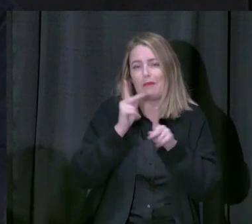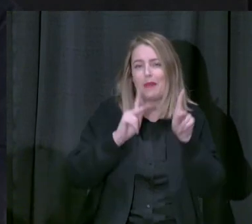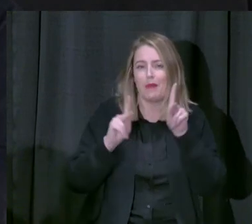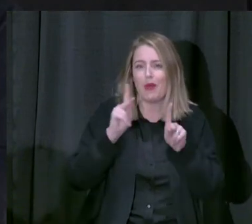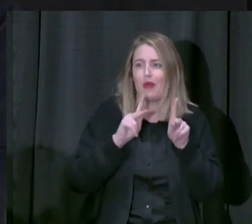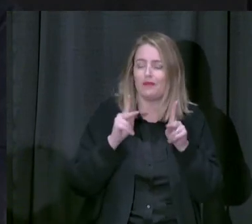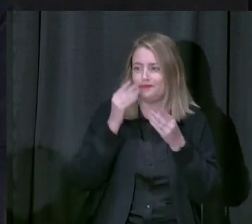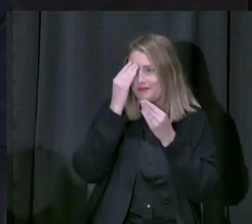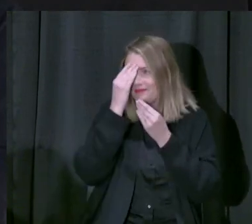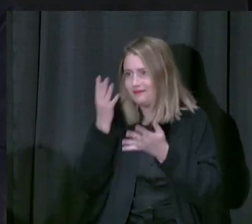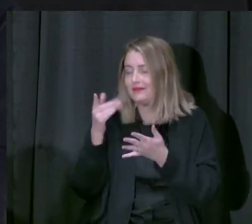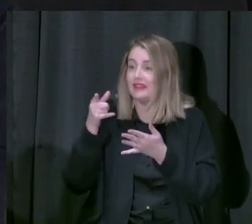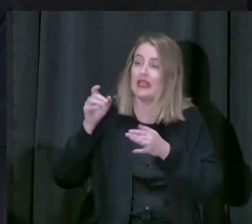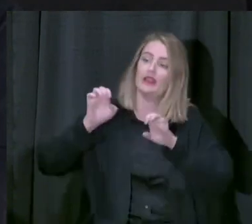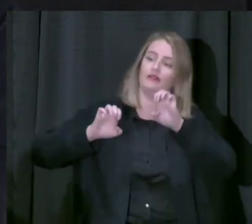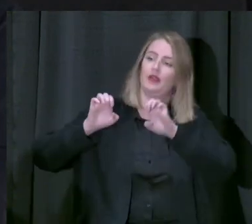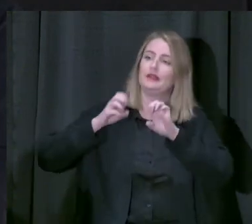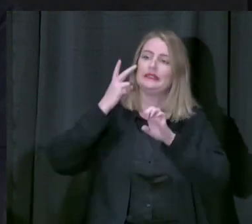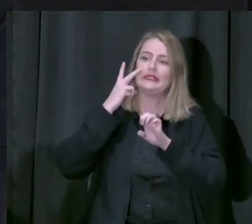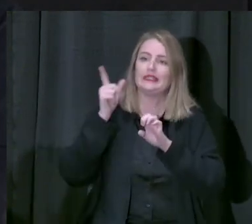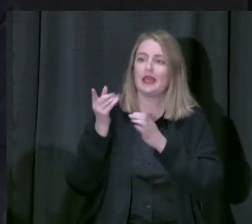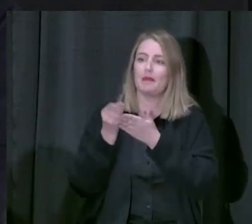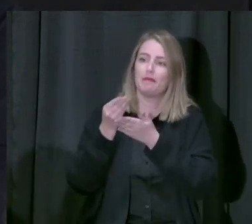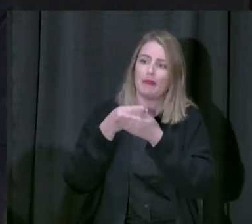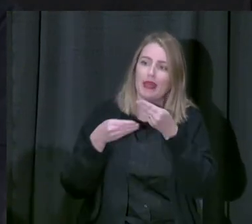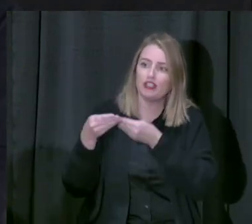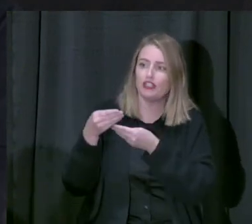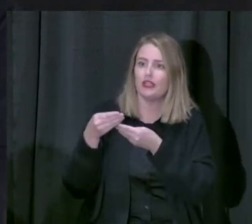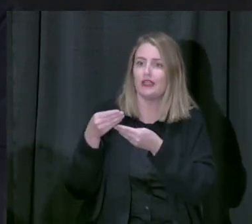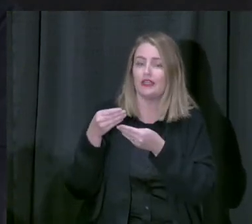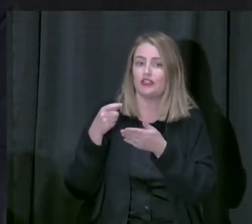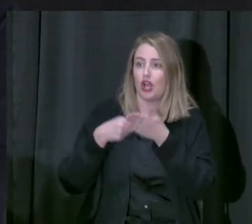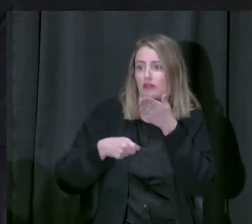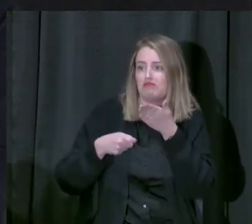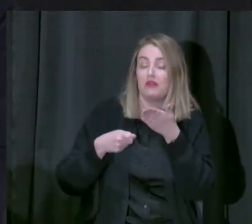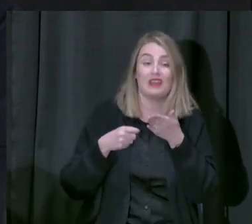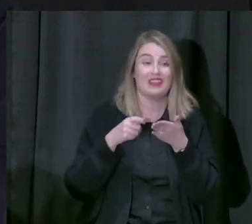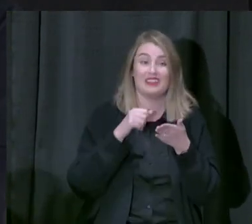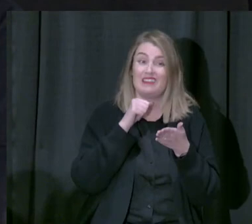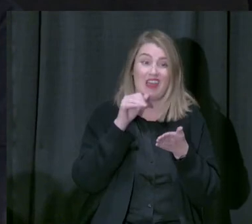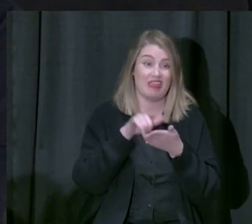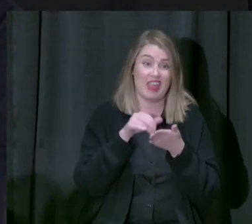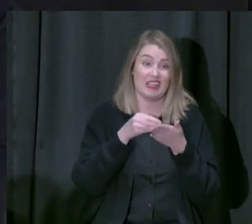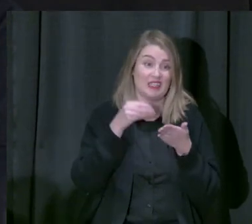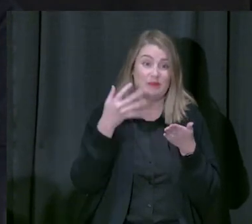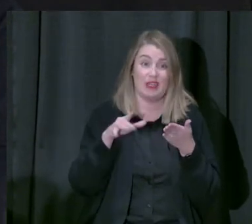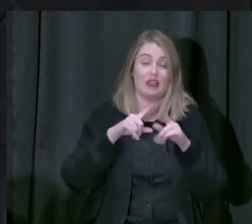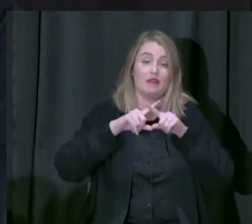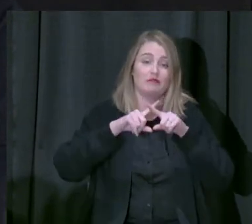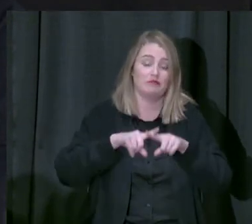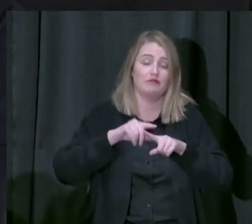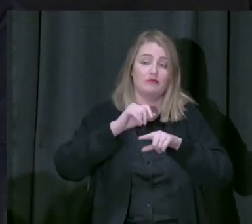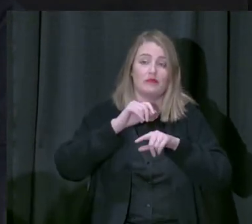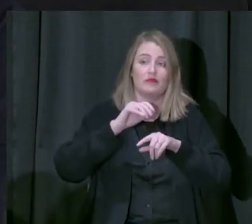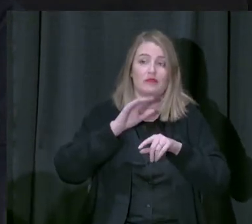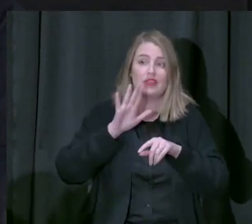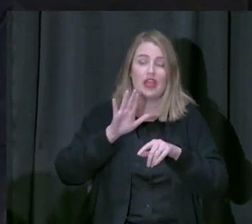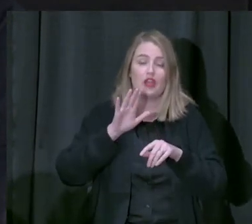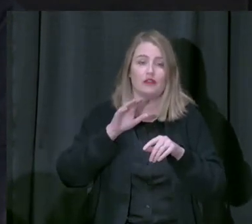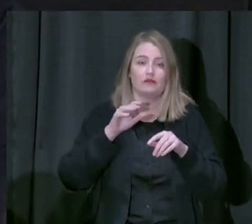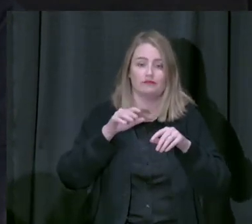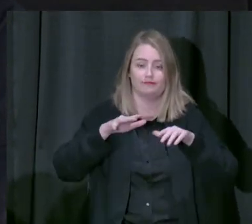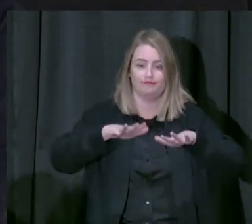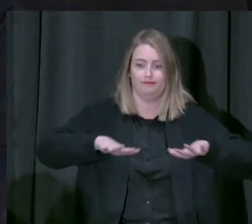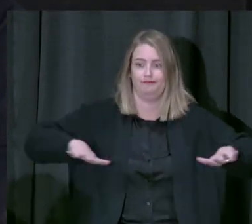further, let them evaluate it, see if it's in their budget. It's not that expensive. It's based on square footage. And so we